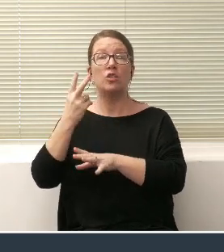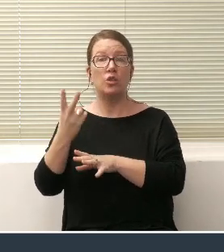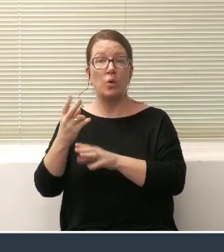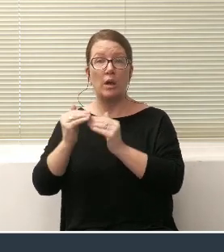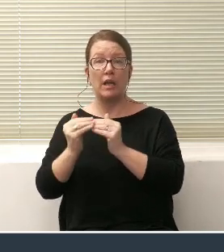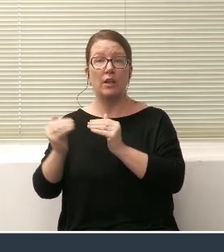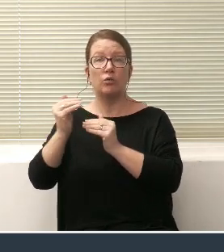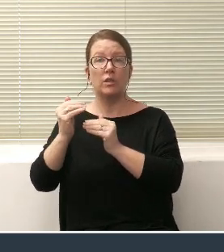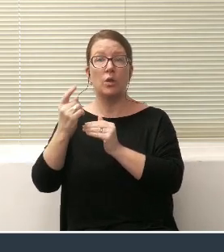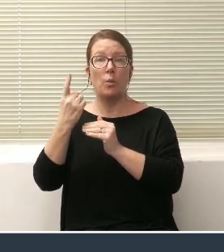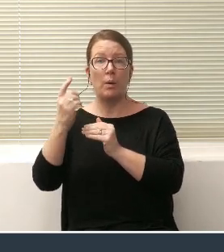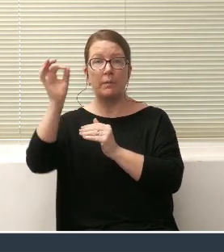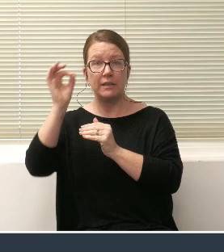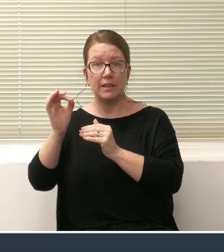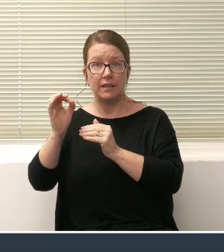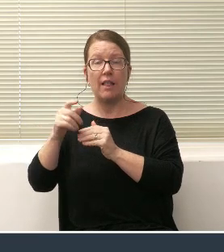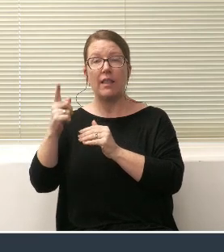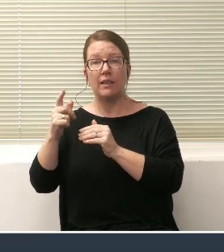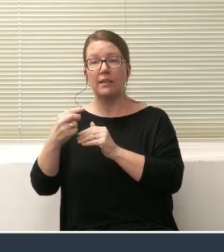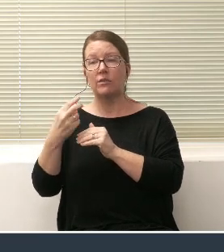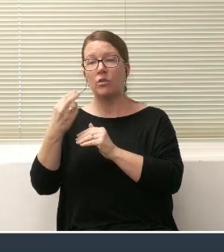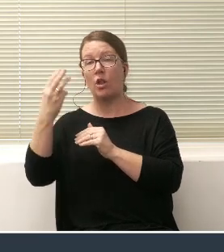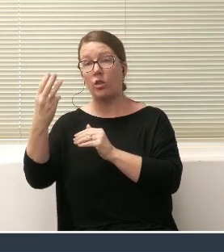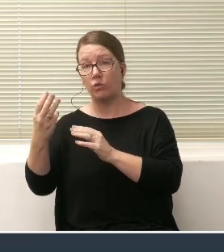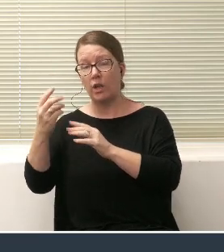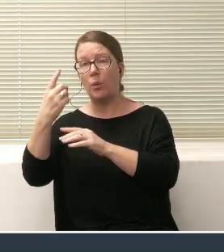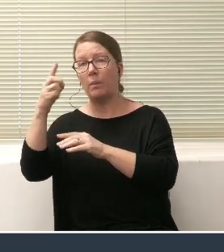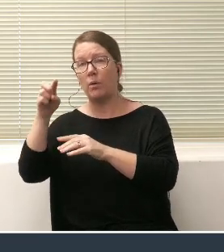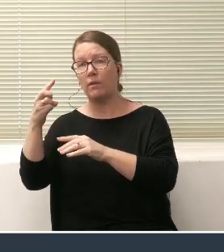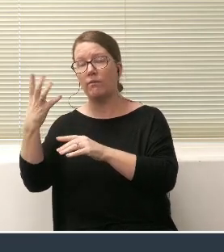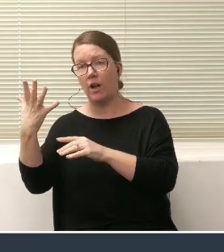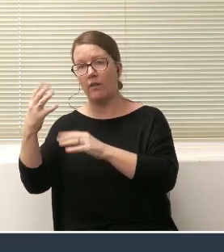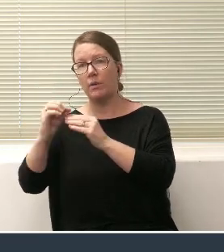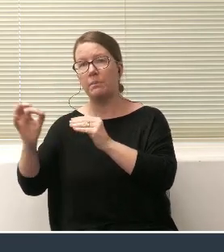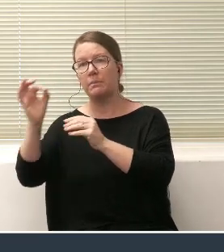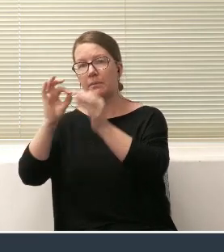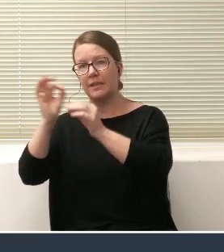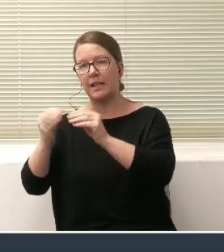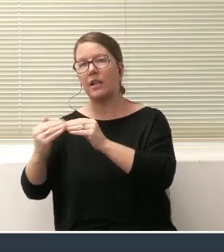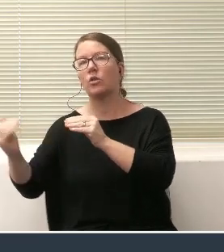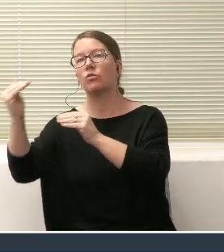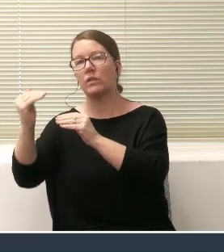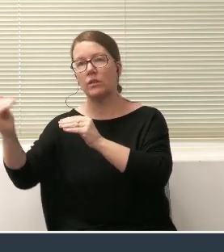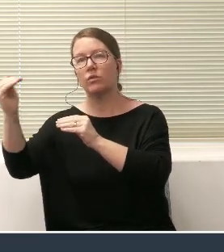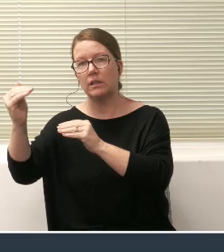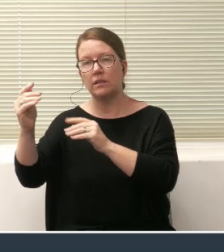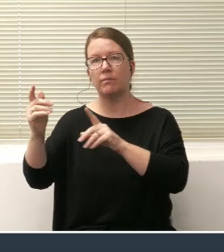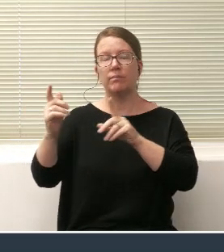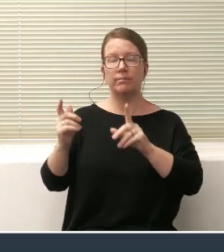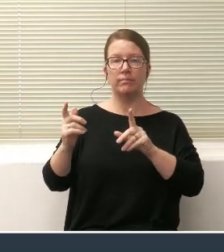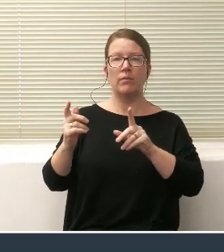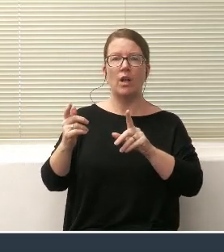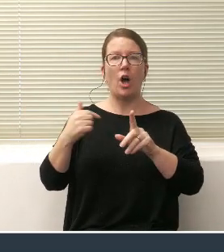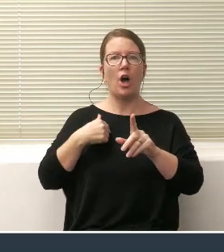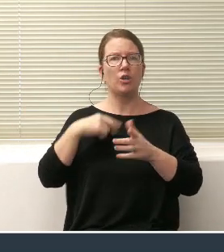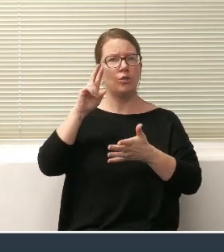to 1%, in year 3 we increase to 1.5%, but just a phased approach. Councillor Simpson, then Councillor Crown. Yeah, through you, Madam Mayor, it